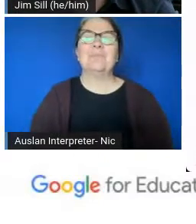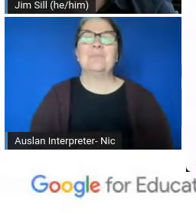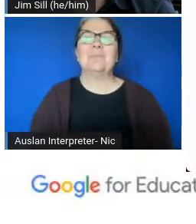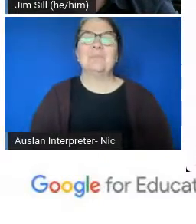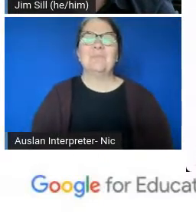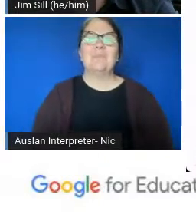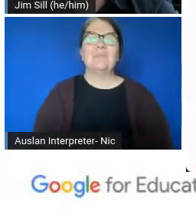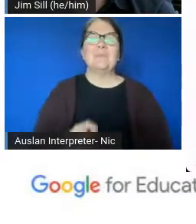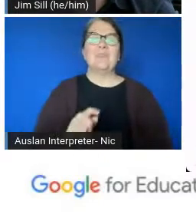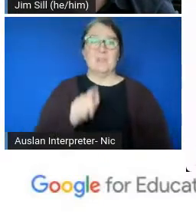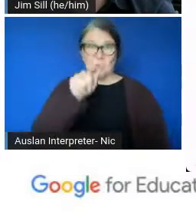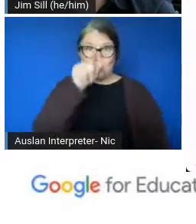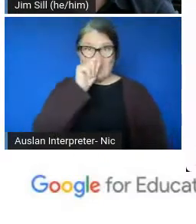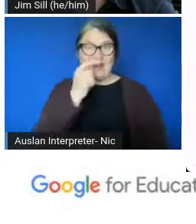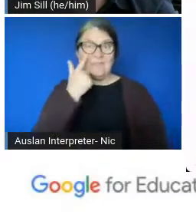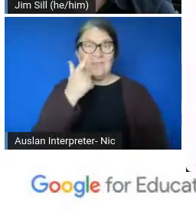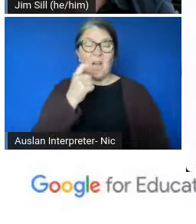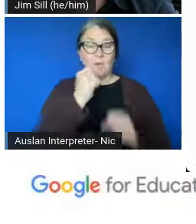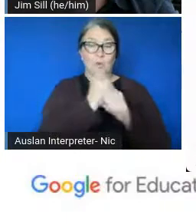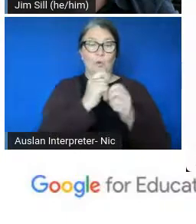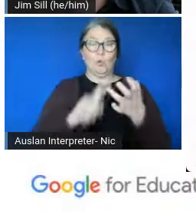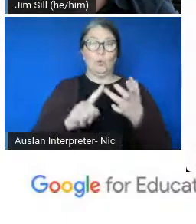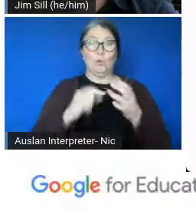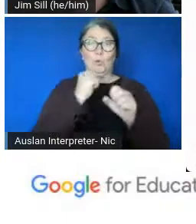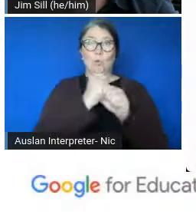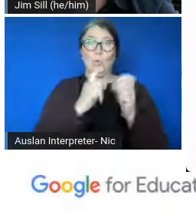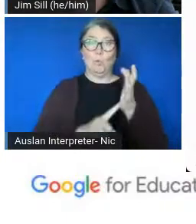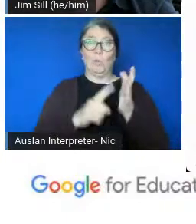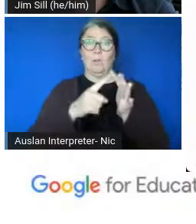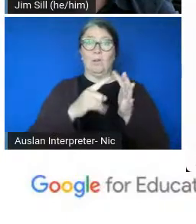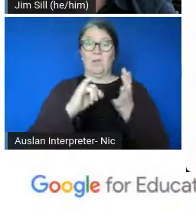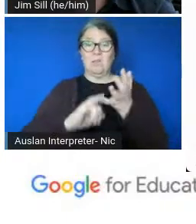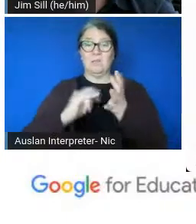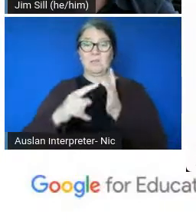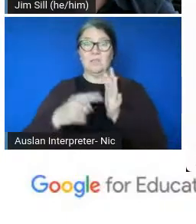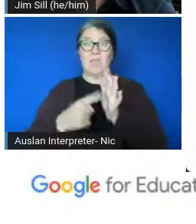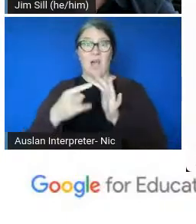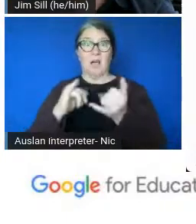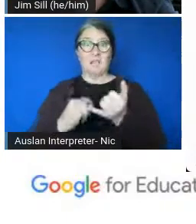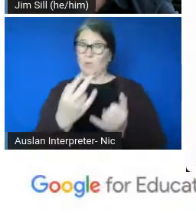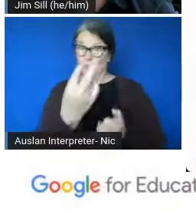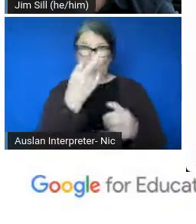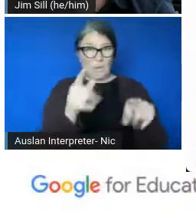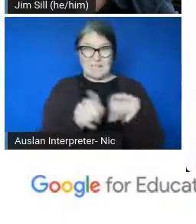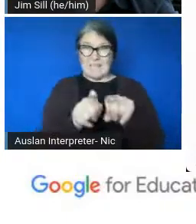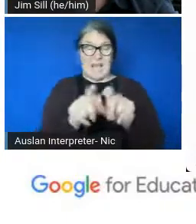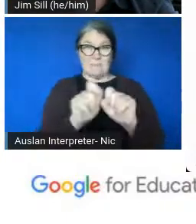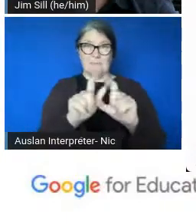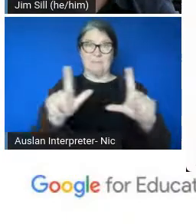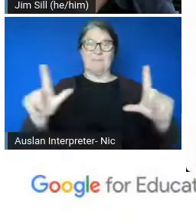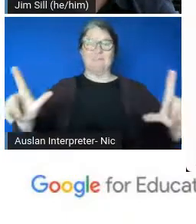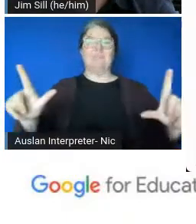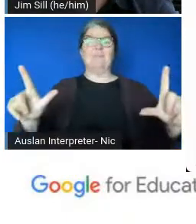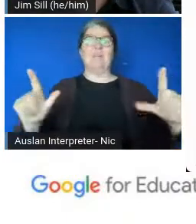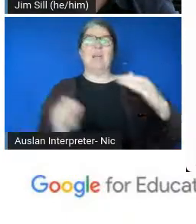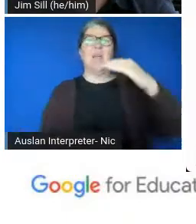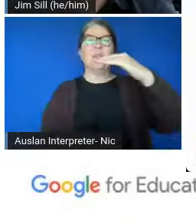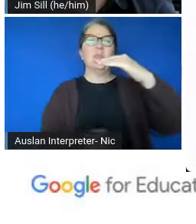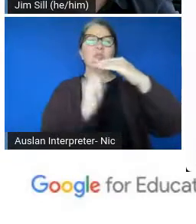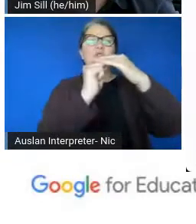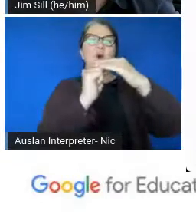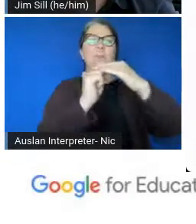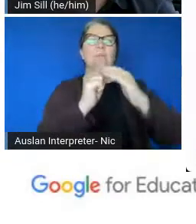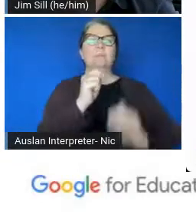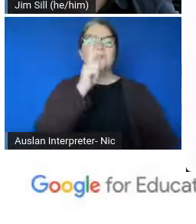find Google Sites, and it will look like this page. At the top, it gives you the option to start a